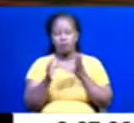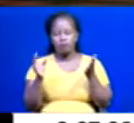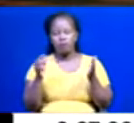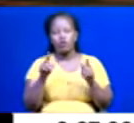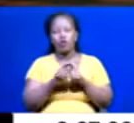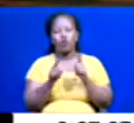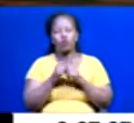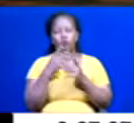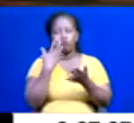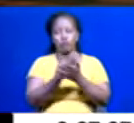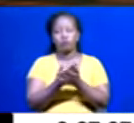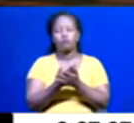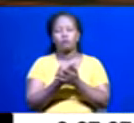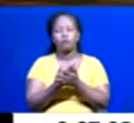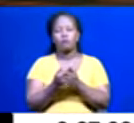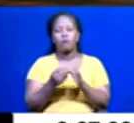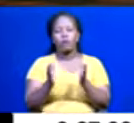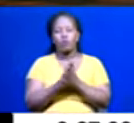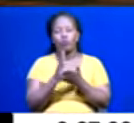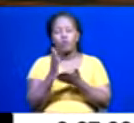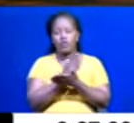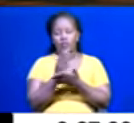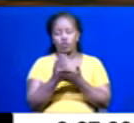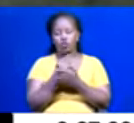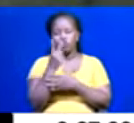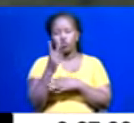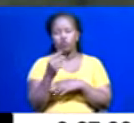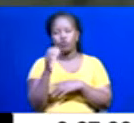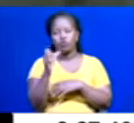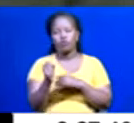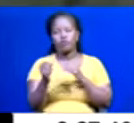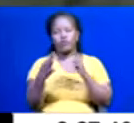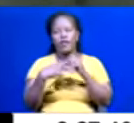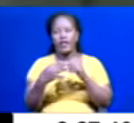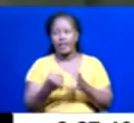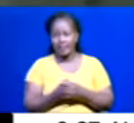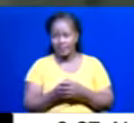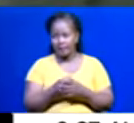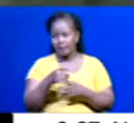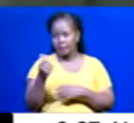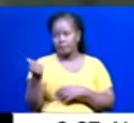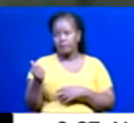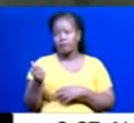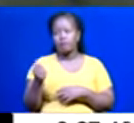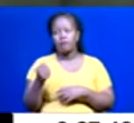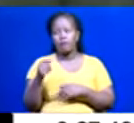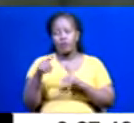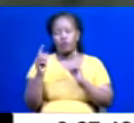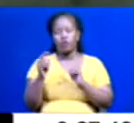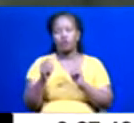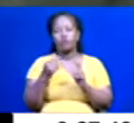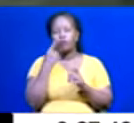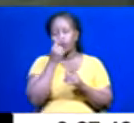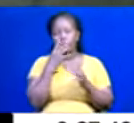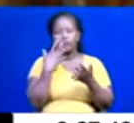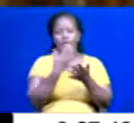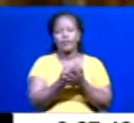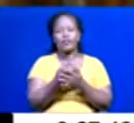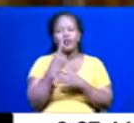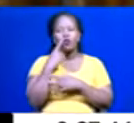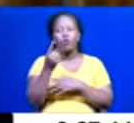convicted under section 215 CPC. Elsewhere, convict serving 100 years in jail has blamed a donor